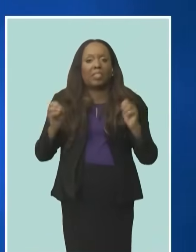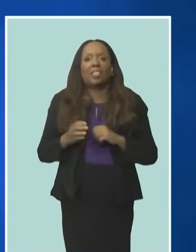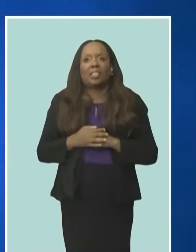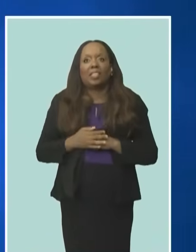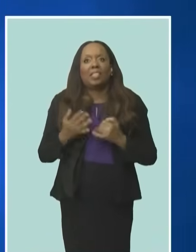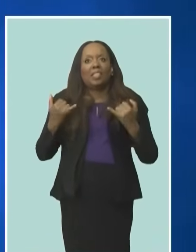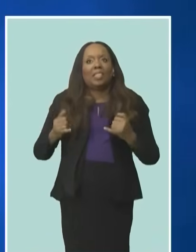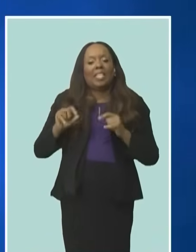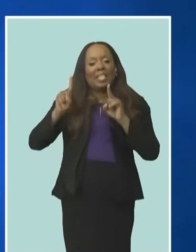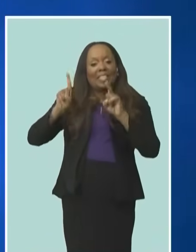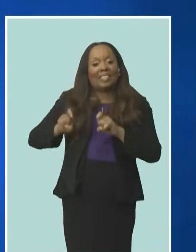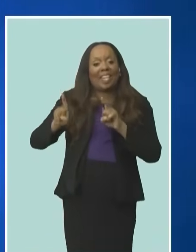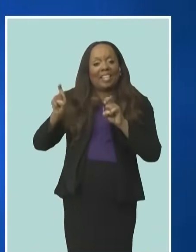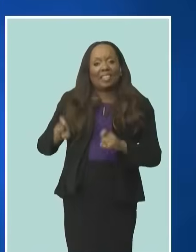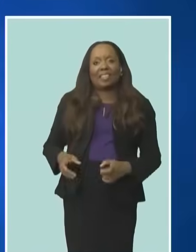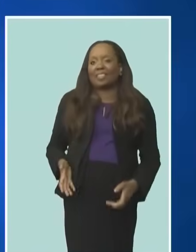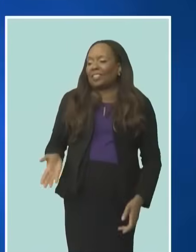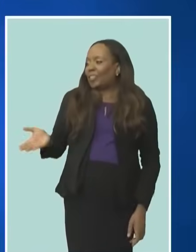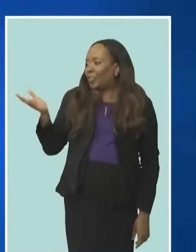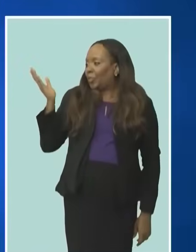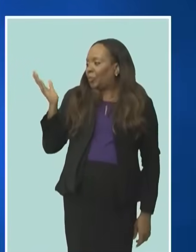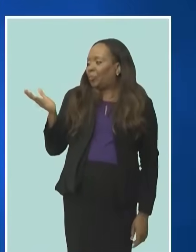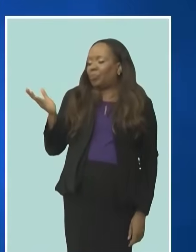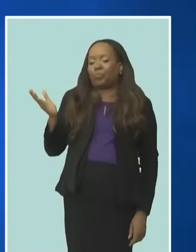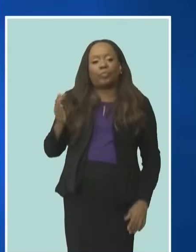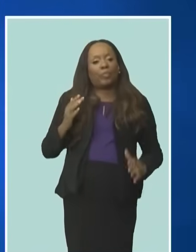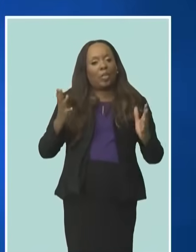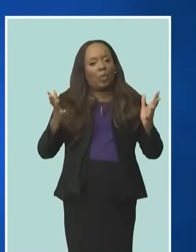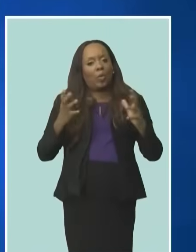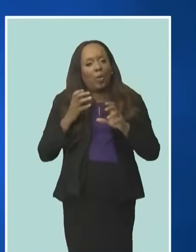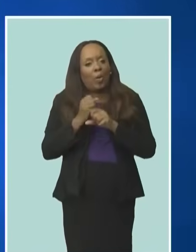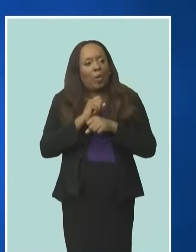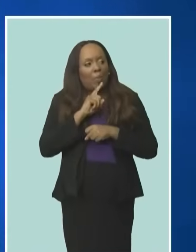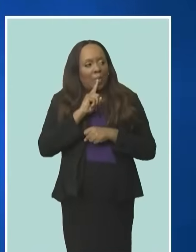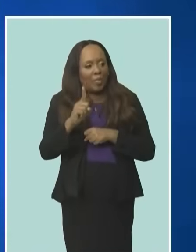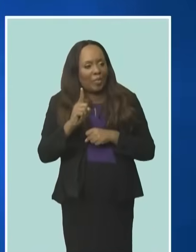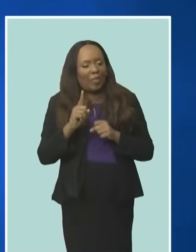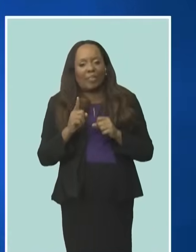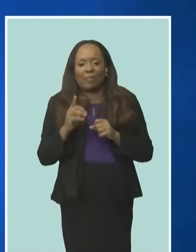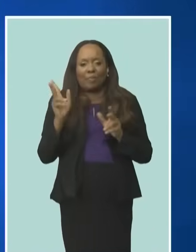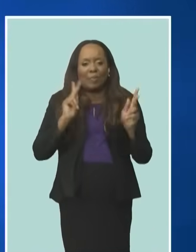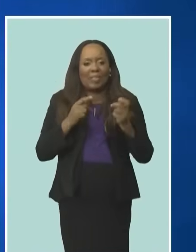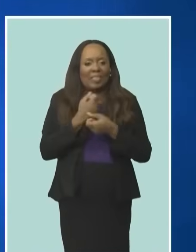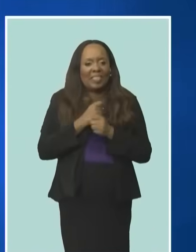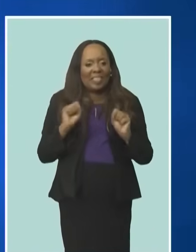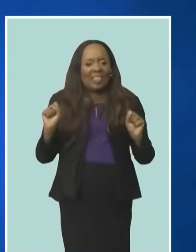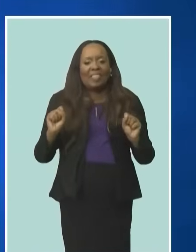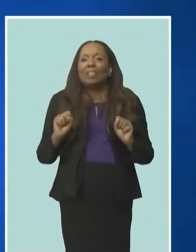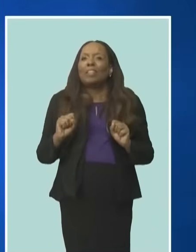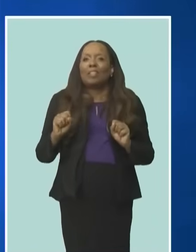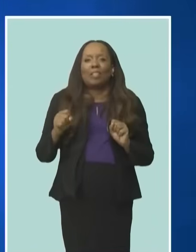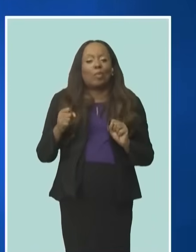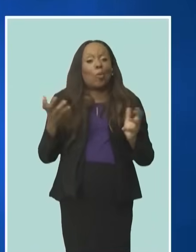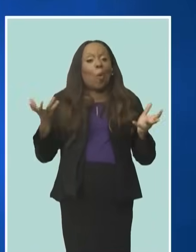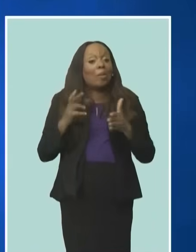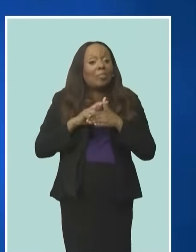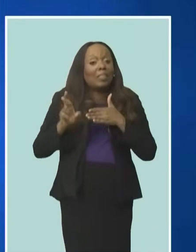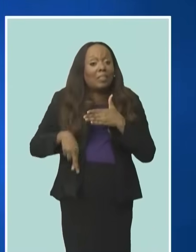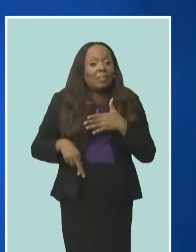to simulate emergency response measures and ensure public safety. Chief Fire Officer Errol Maynard spoke about the outcome.